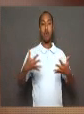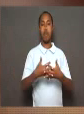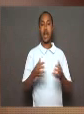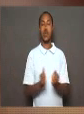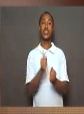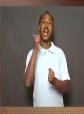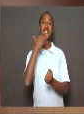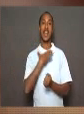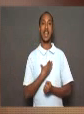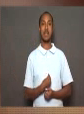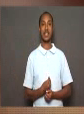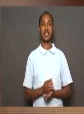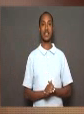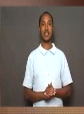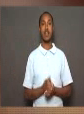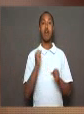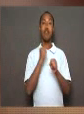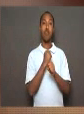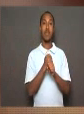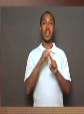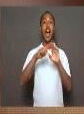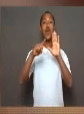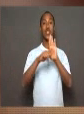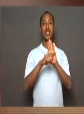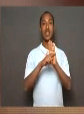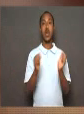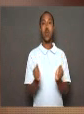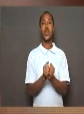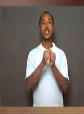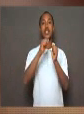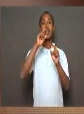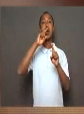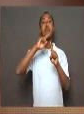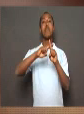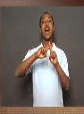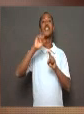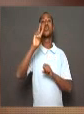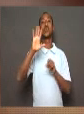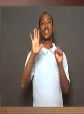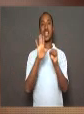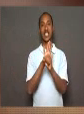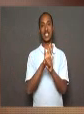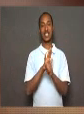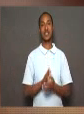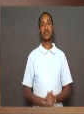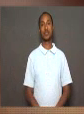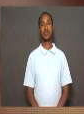combine with other elements, forming ions with a +2